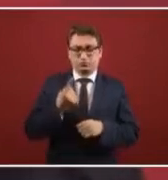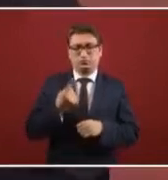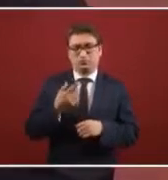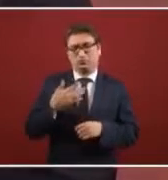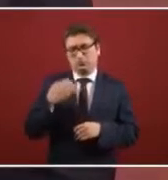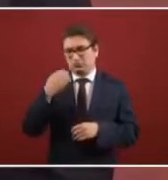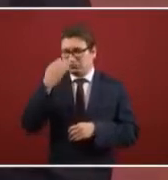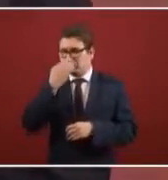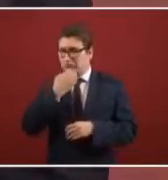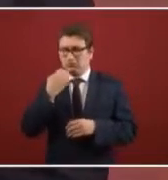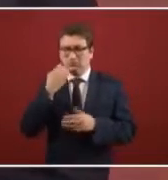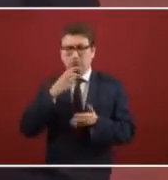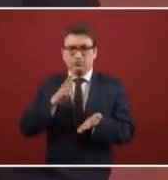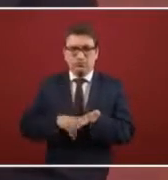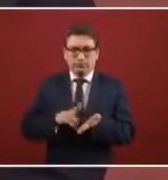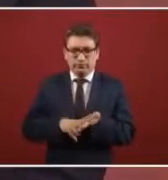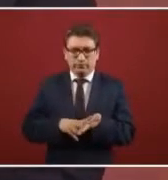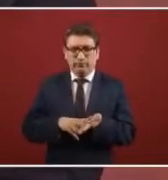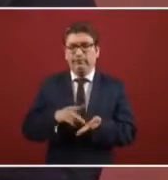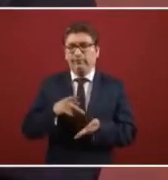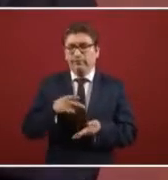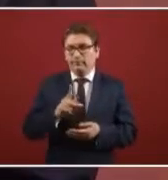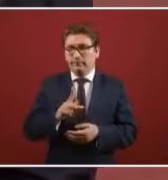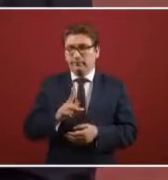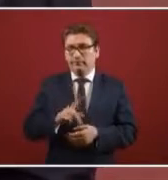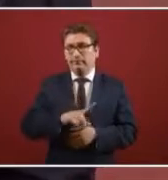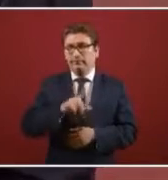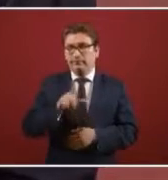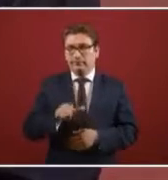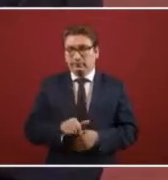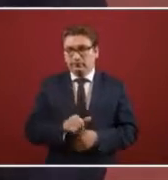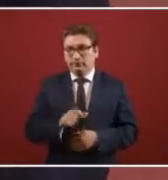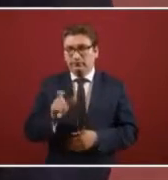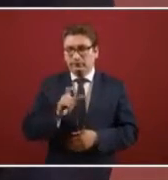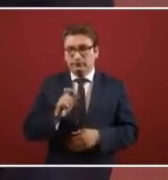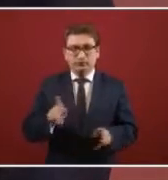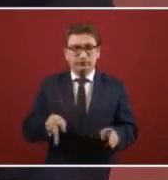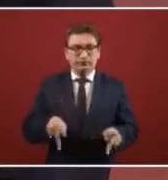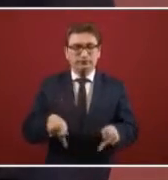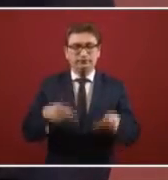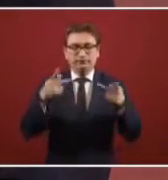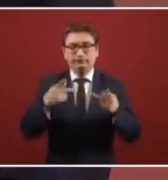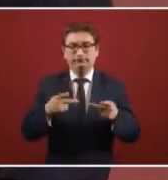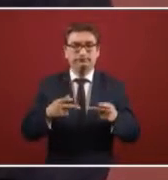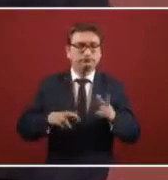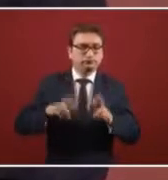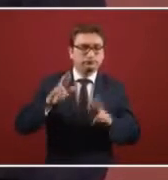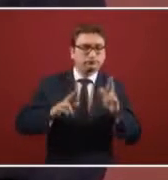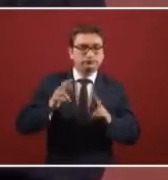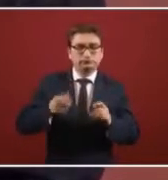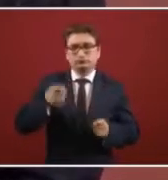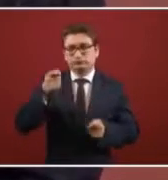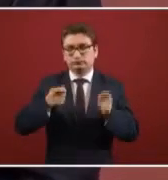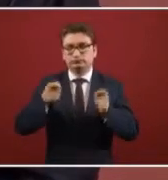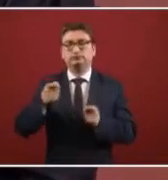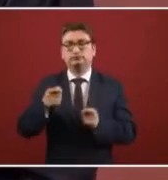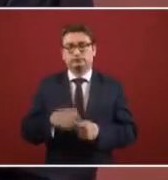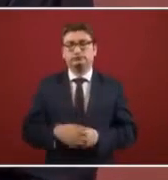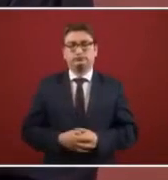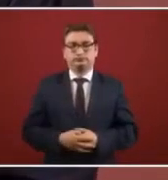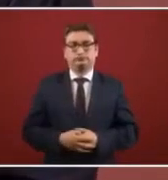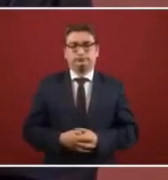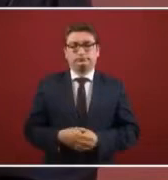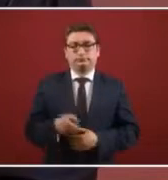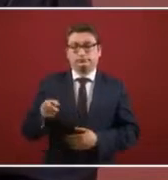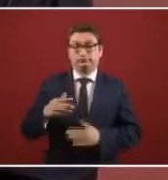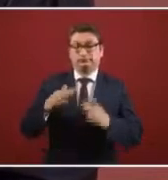The y evaluation ya cuando se subasta, además of that es house,